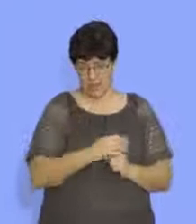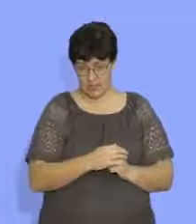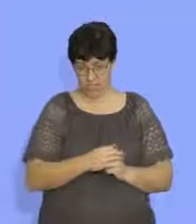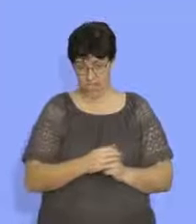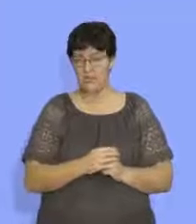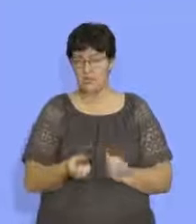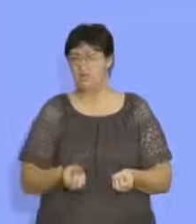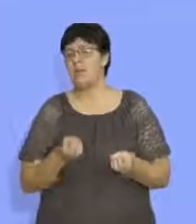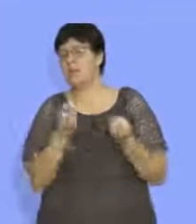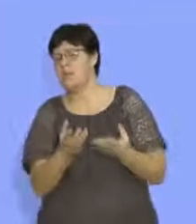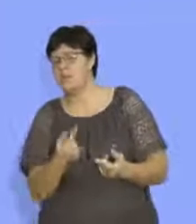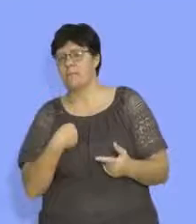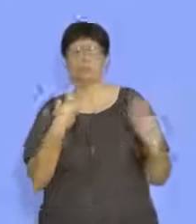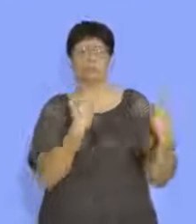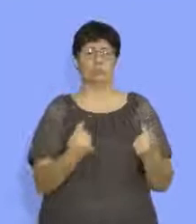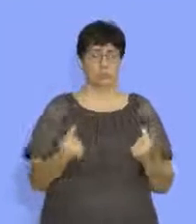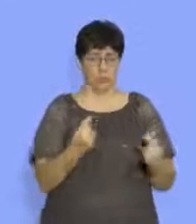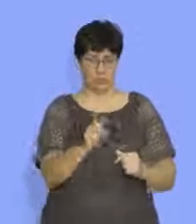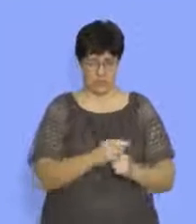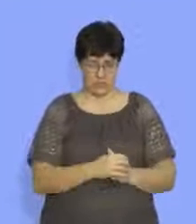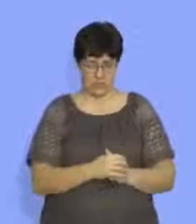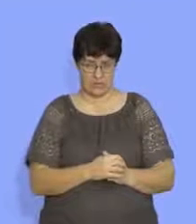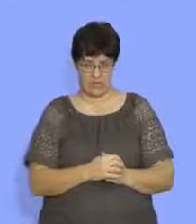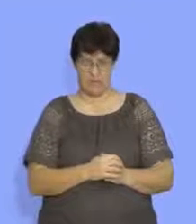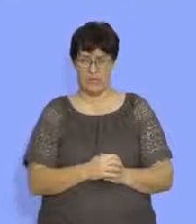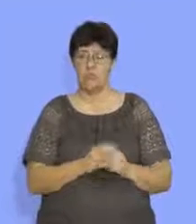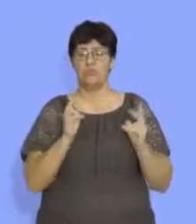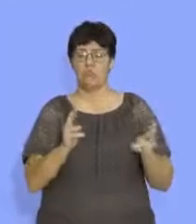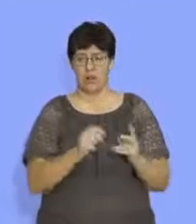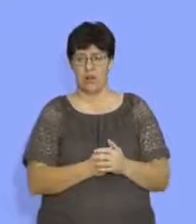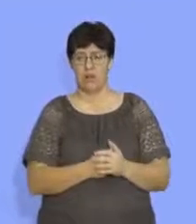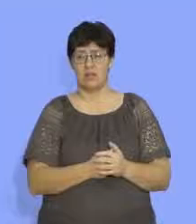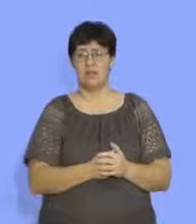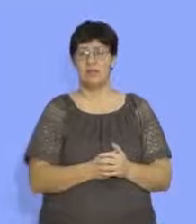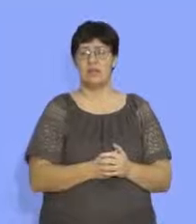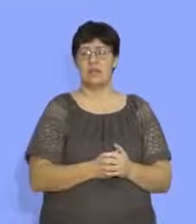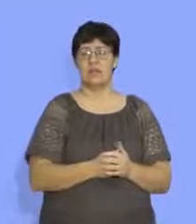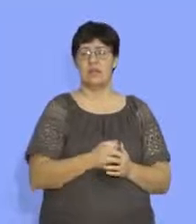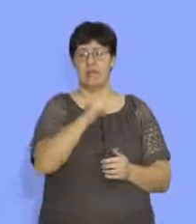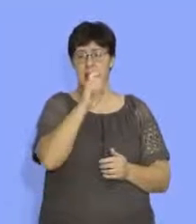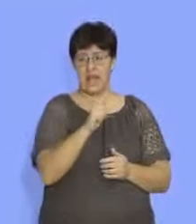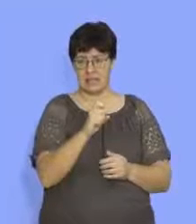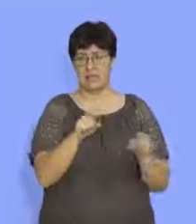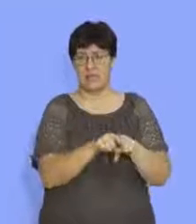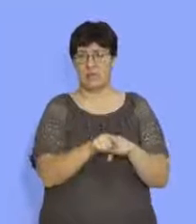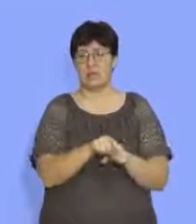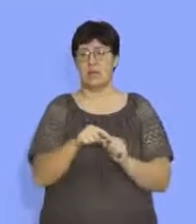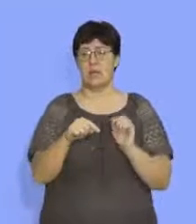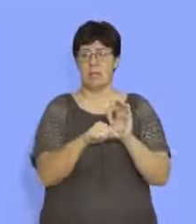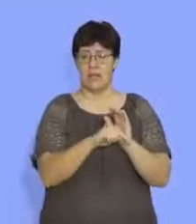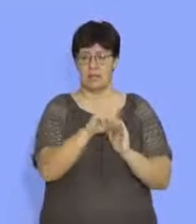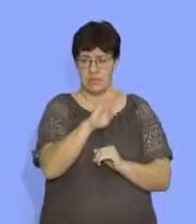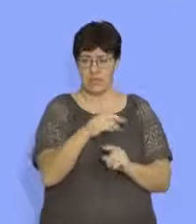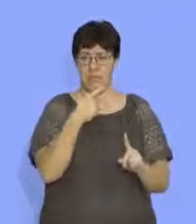can give you what I was busy doing here. And the formula is normally given by minus b plus or